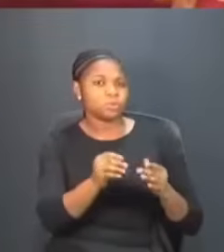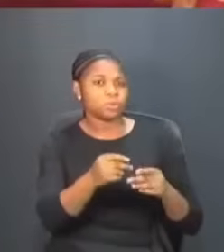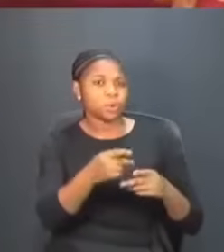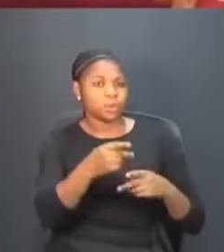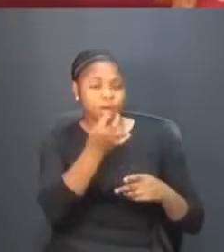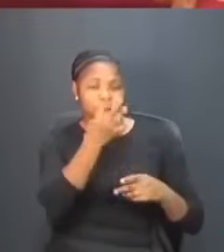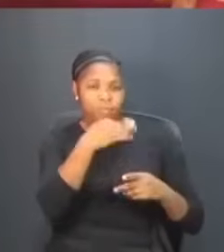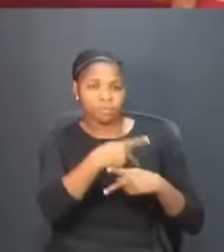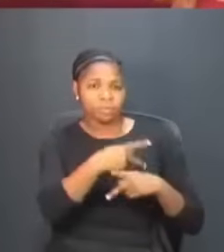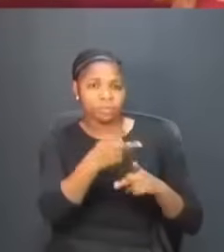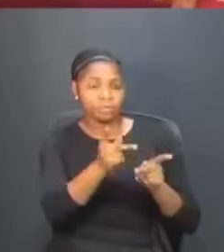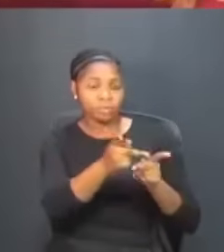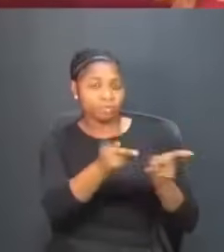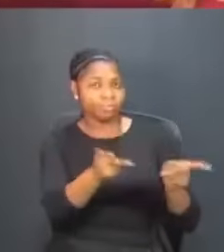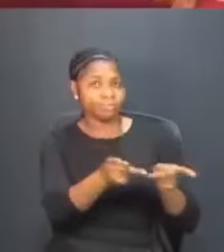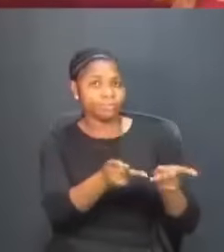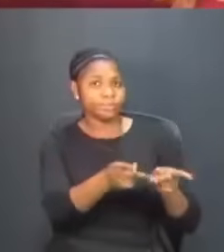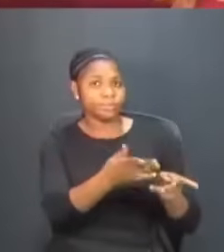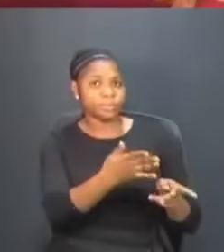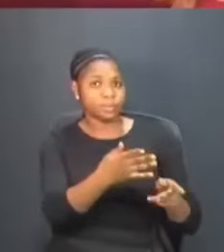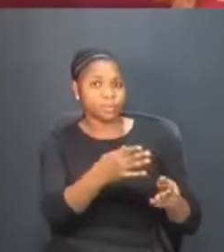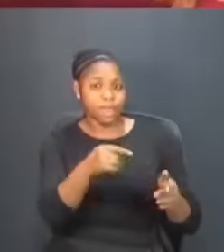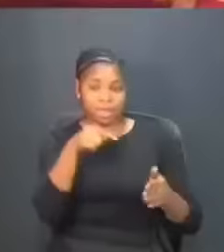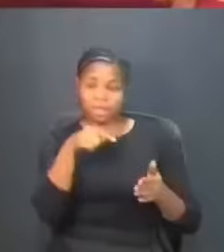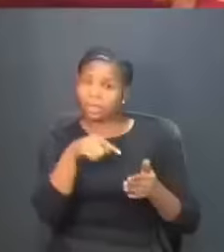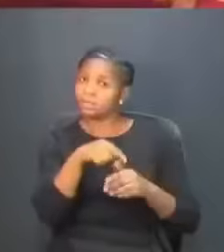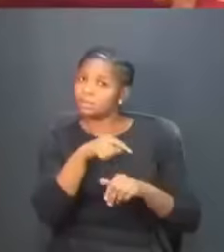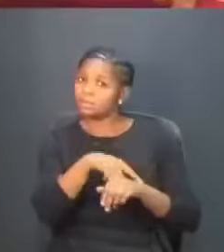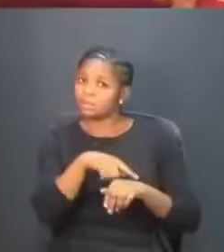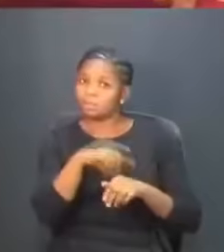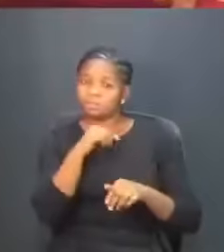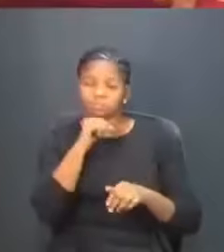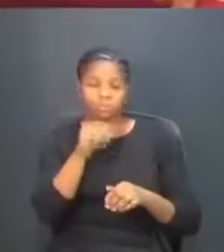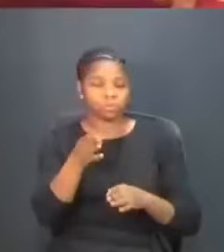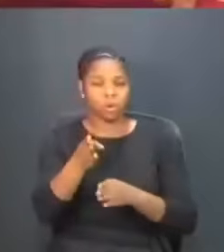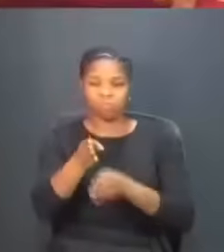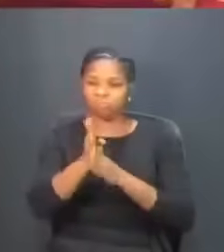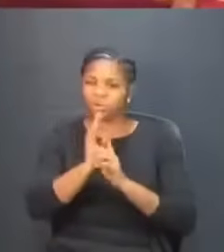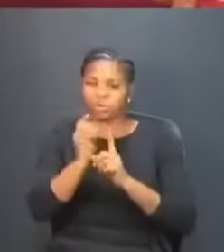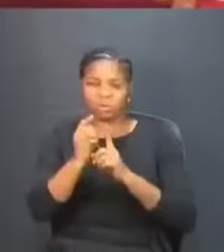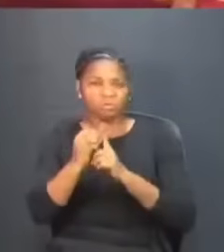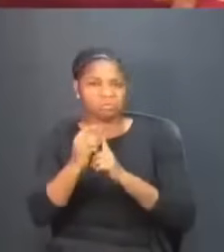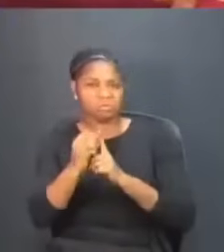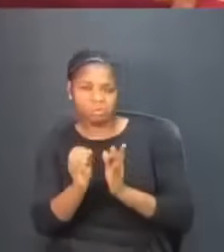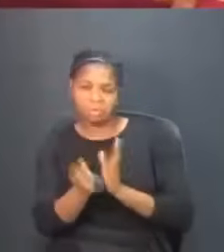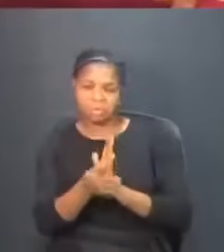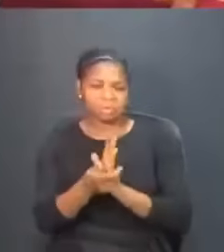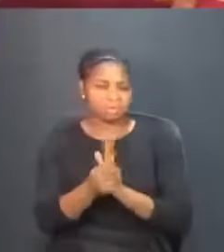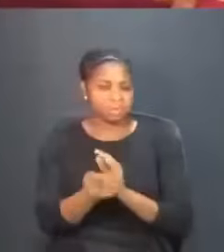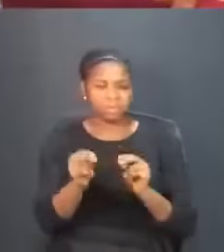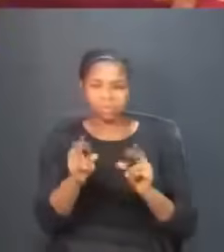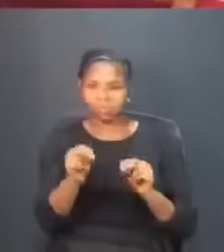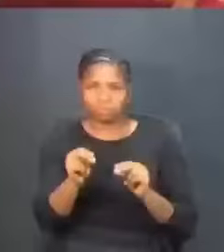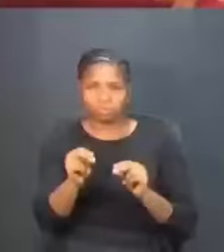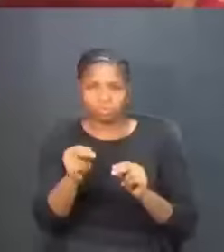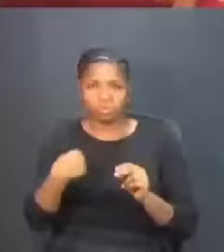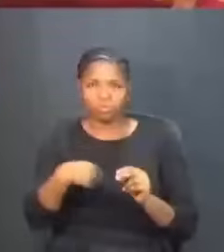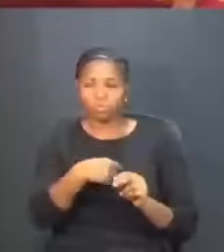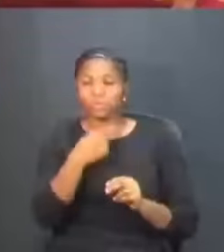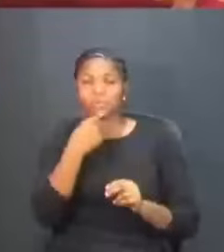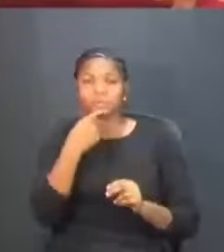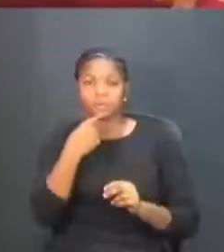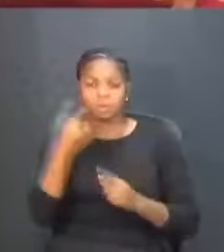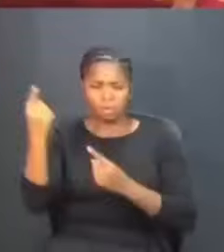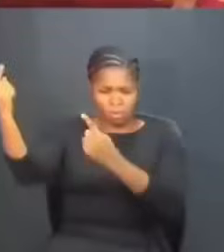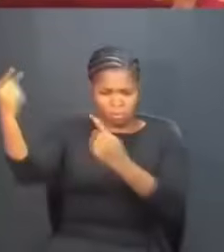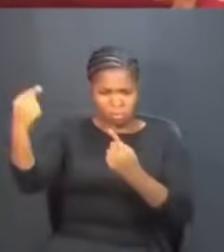round, we are not going to borrow rice. We are not going to borrow maize. Rather, we are asking them to come and buy from